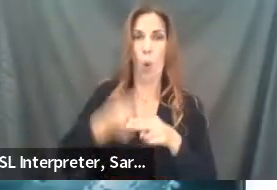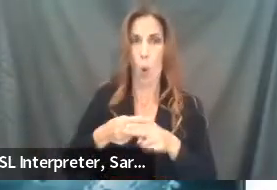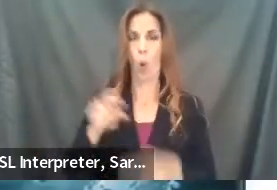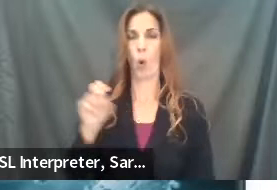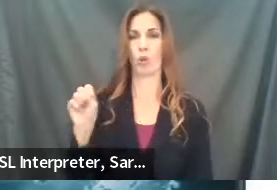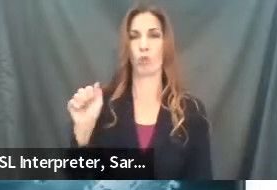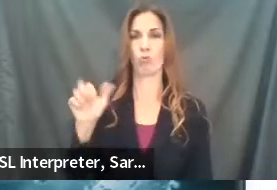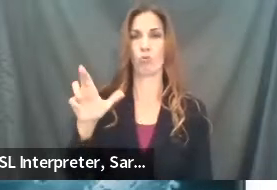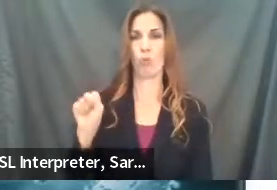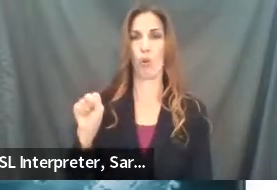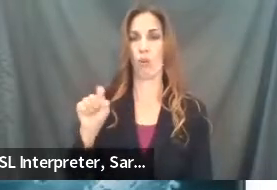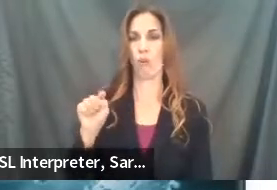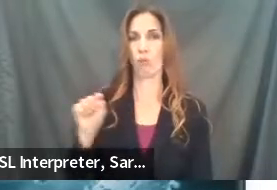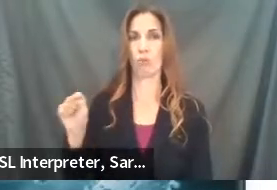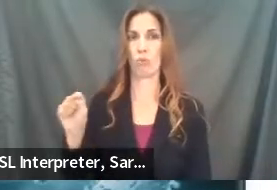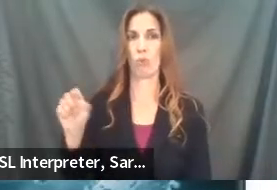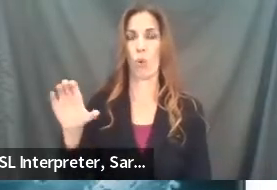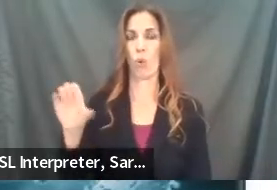SARS-CoV-2.